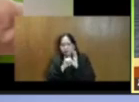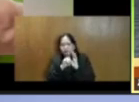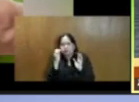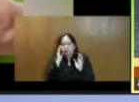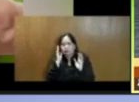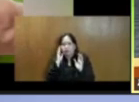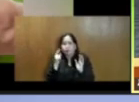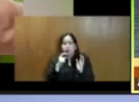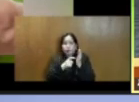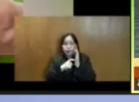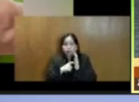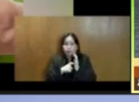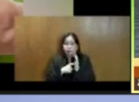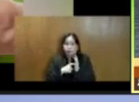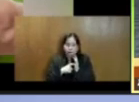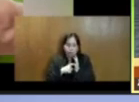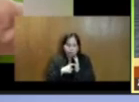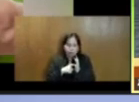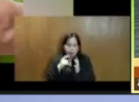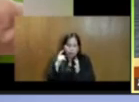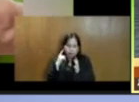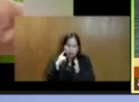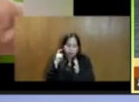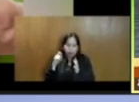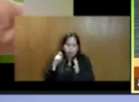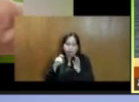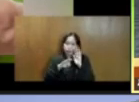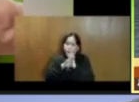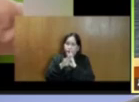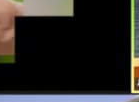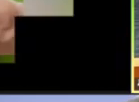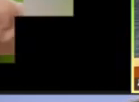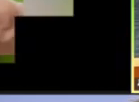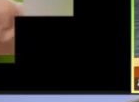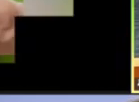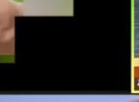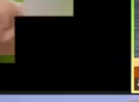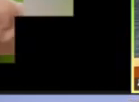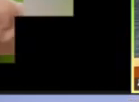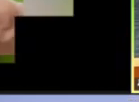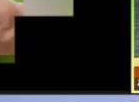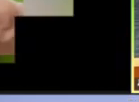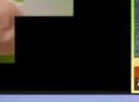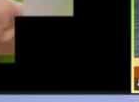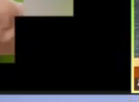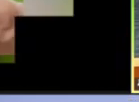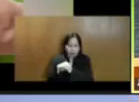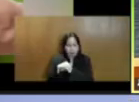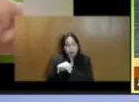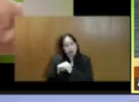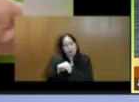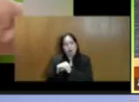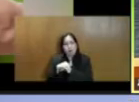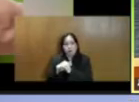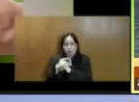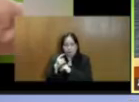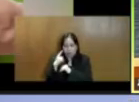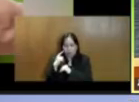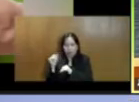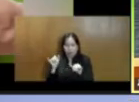the requirements that we need to develop for the industry, in a particular industry. So we will also